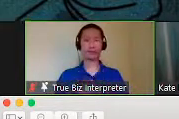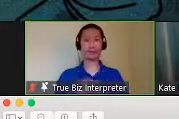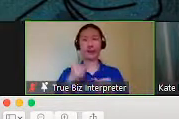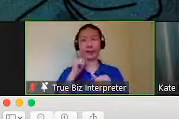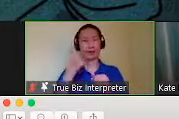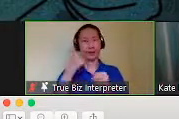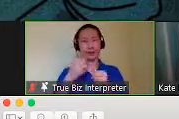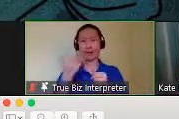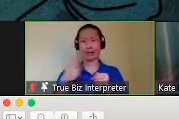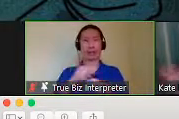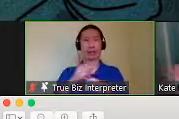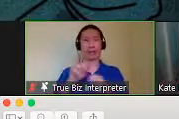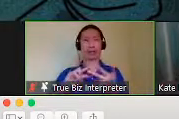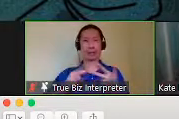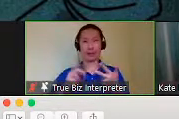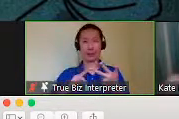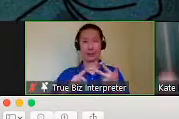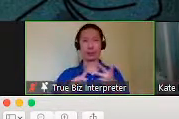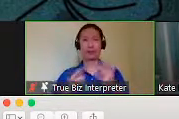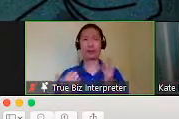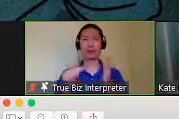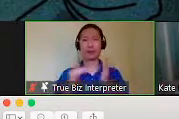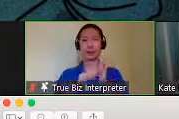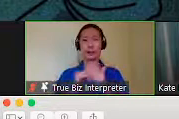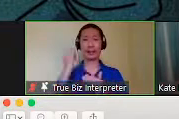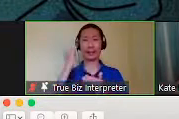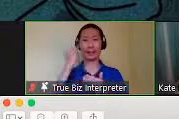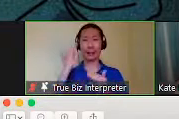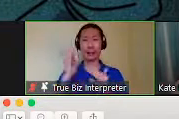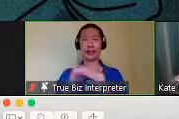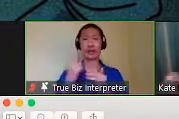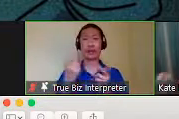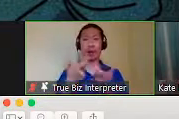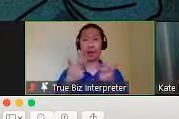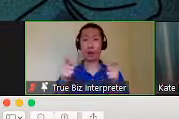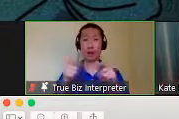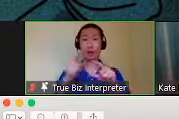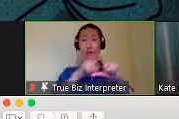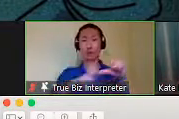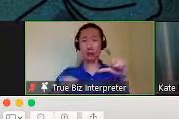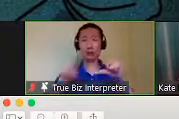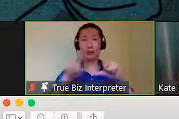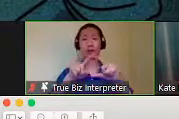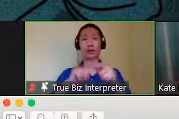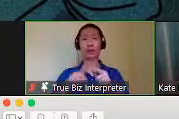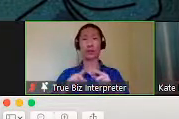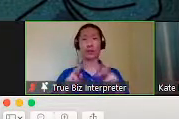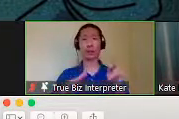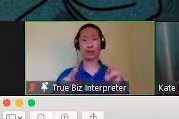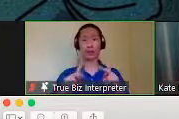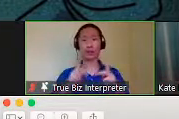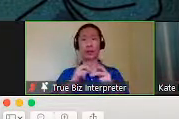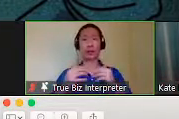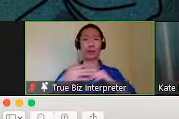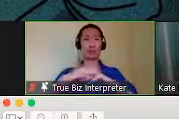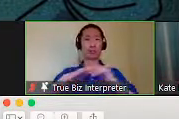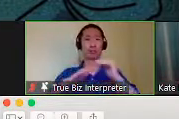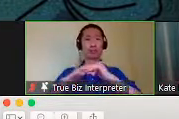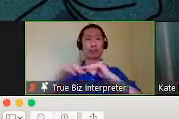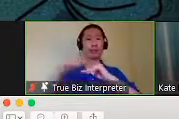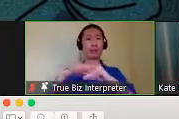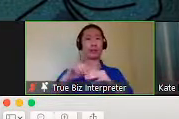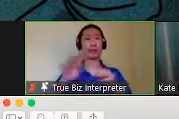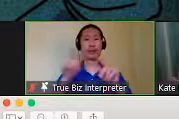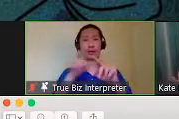made this one, but again, is the idea that like it is one large circle, and then people are intersecting in their